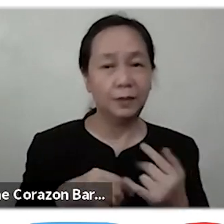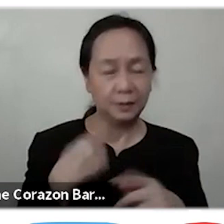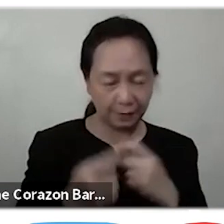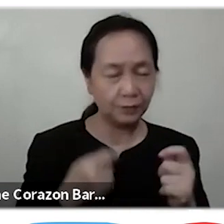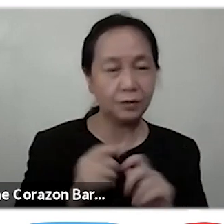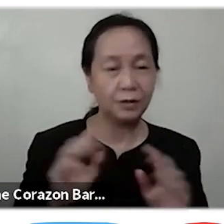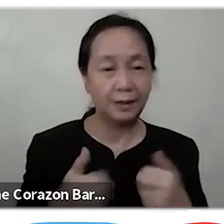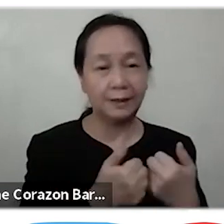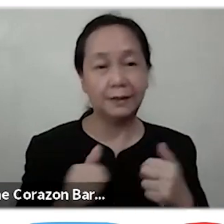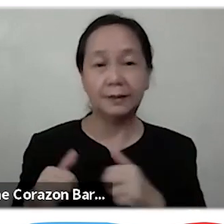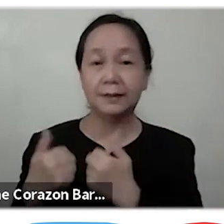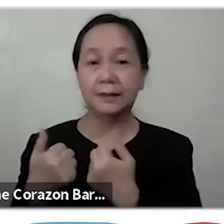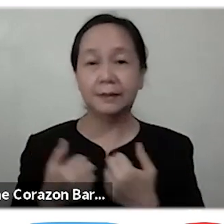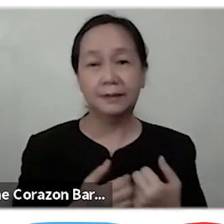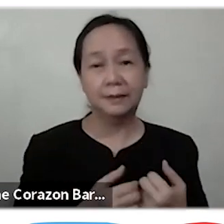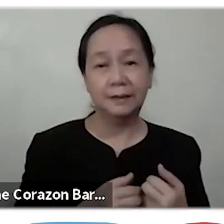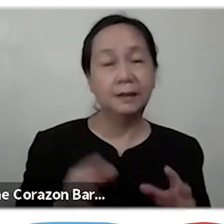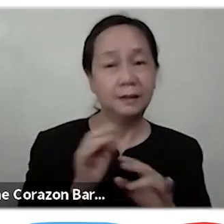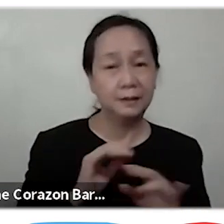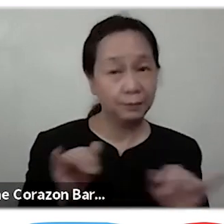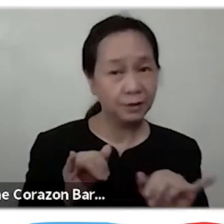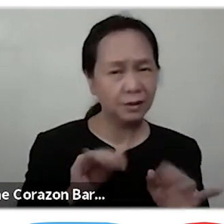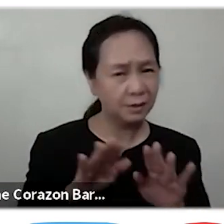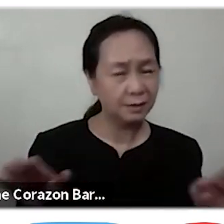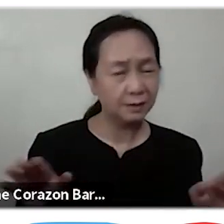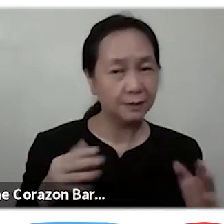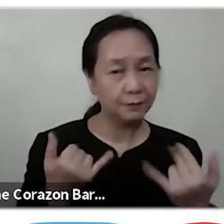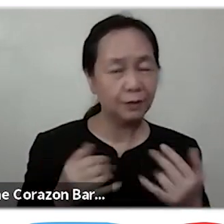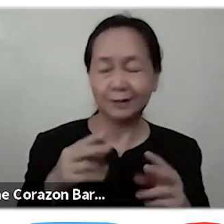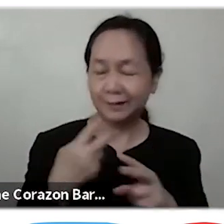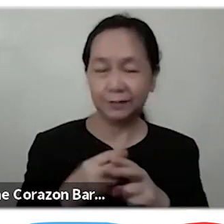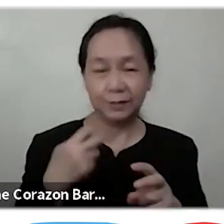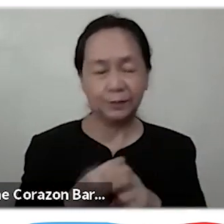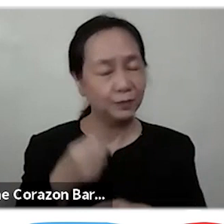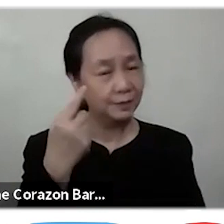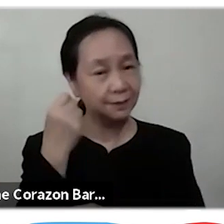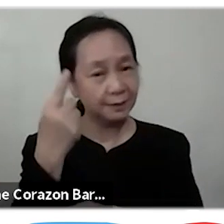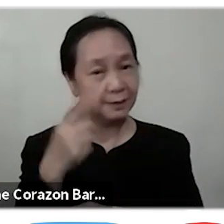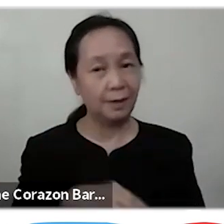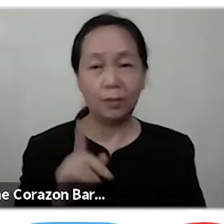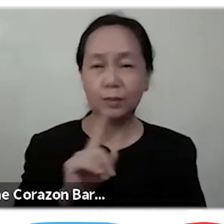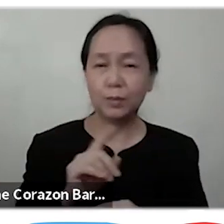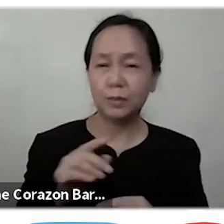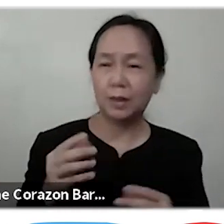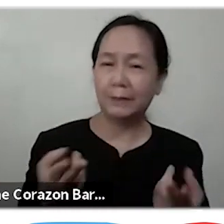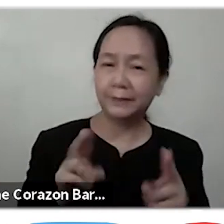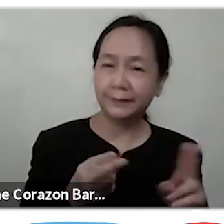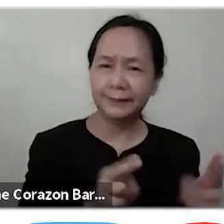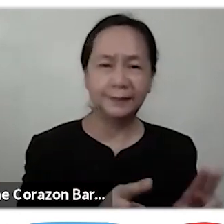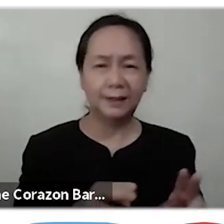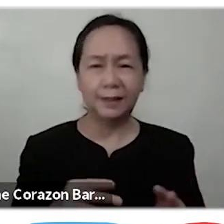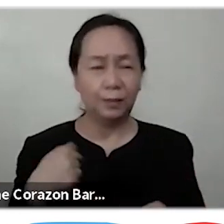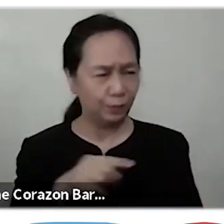challenges. Similarly, children don't. It is very difficult to understand what is going on. Like we feel